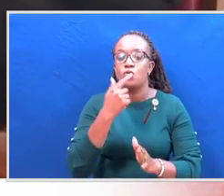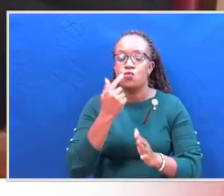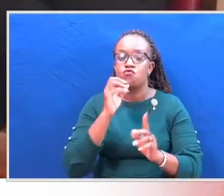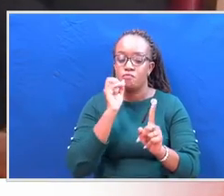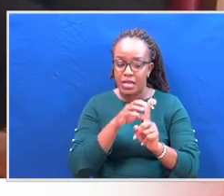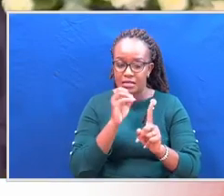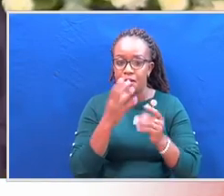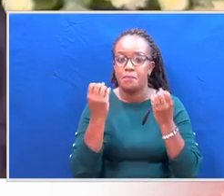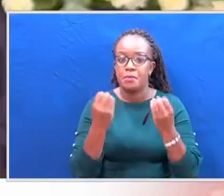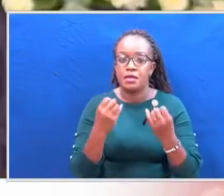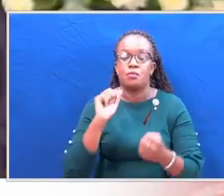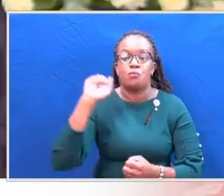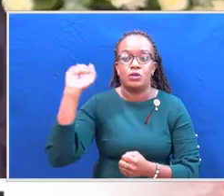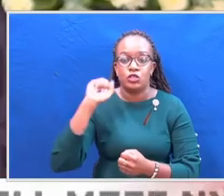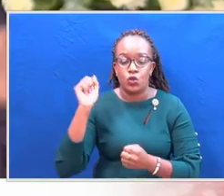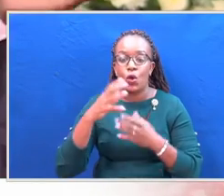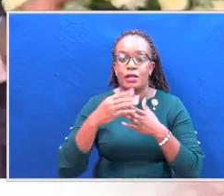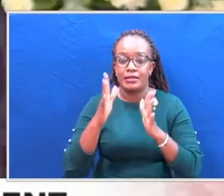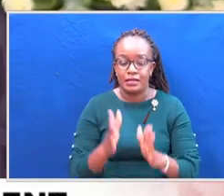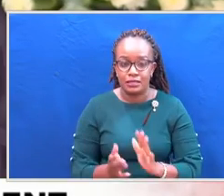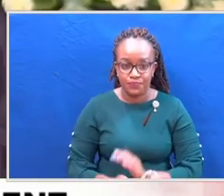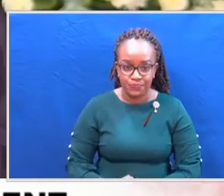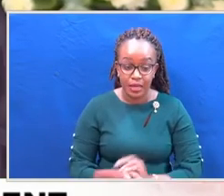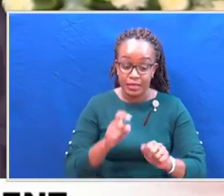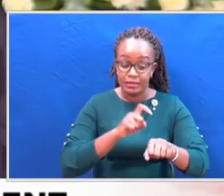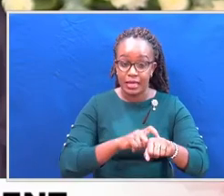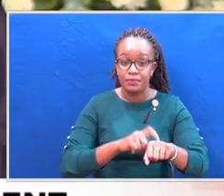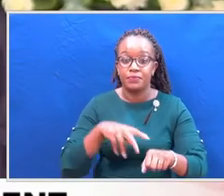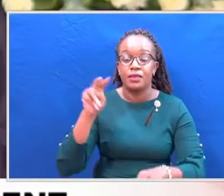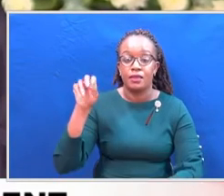political leaders. As Mzee Nyachae rests,